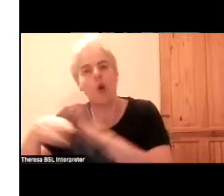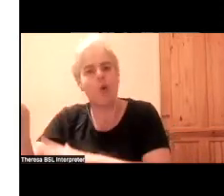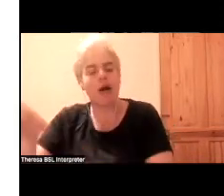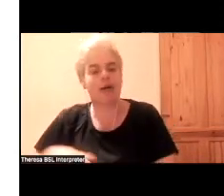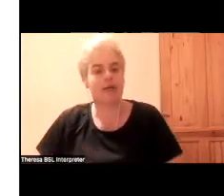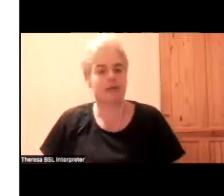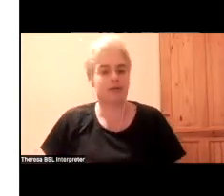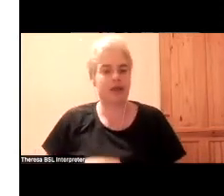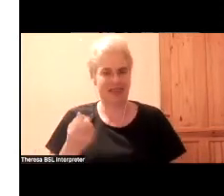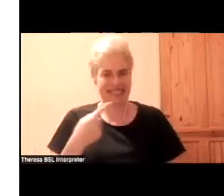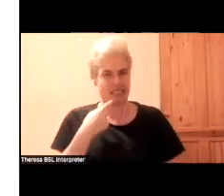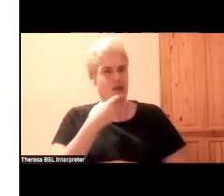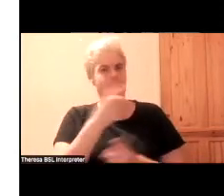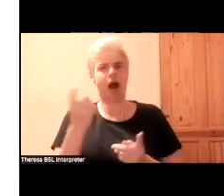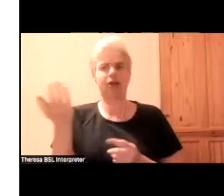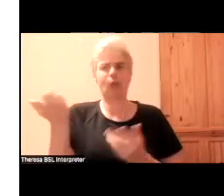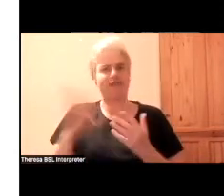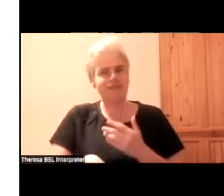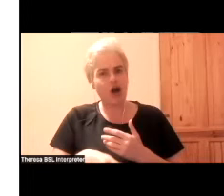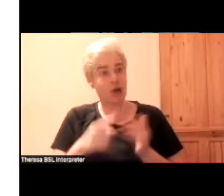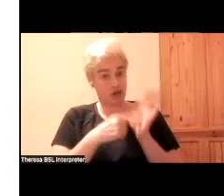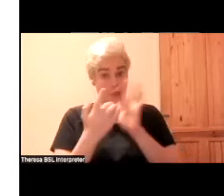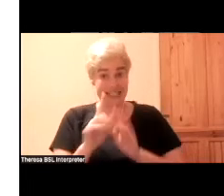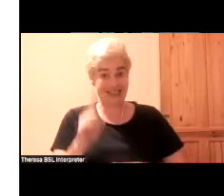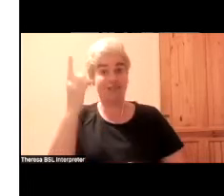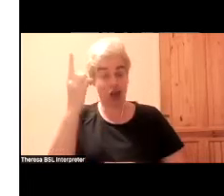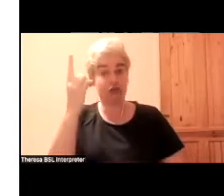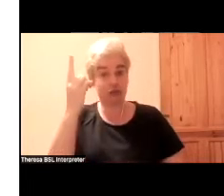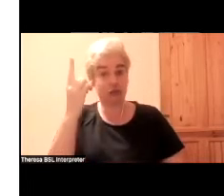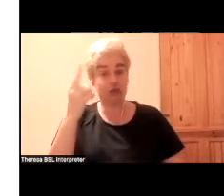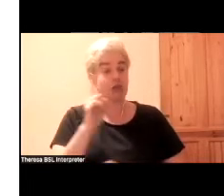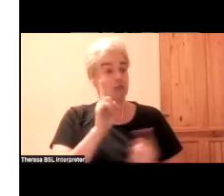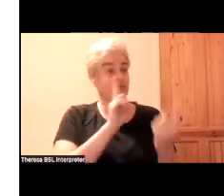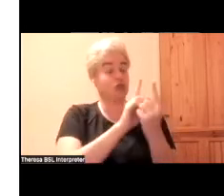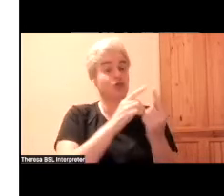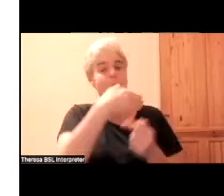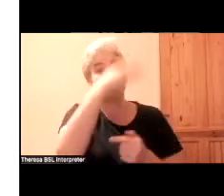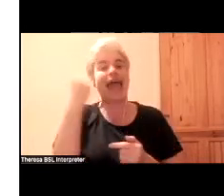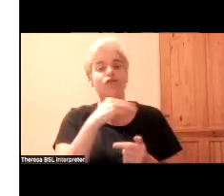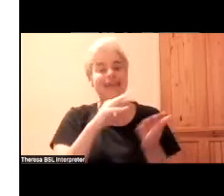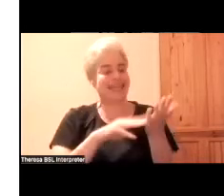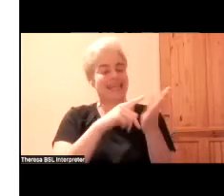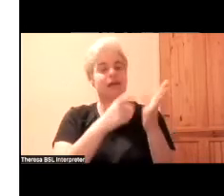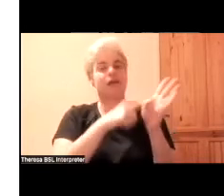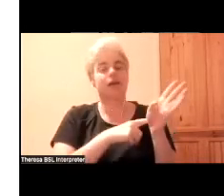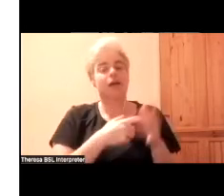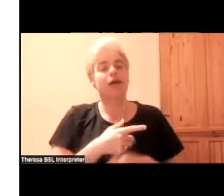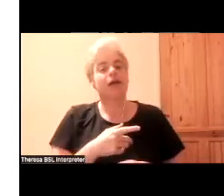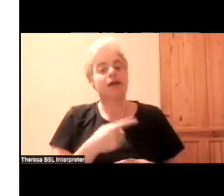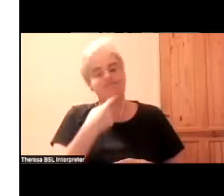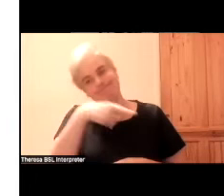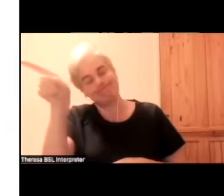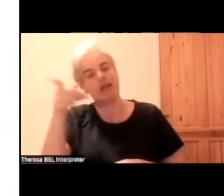However, this command came from Christ first to Mary, who was commissioned by